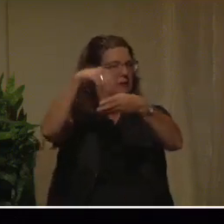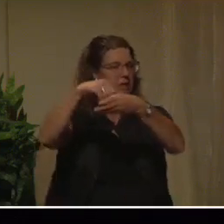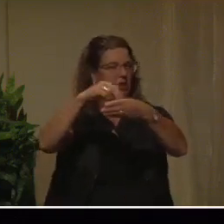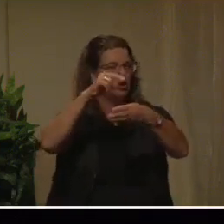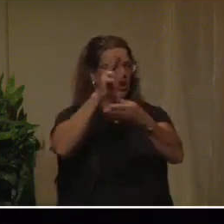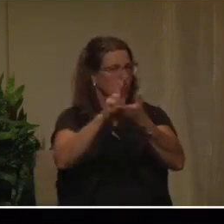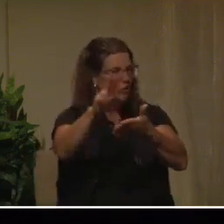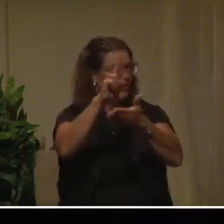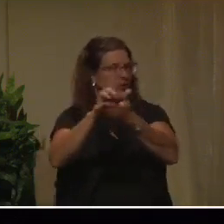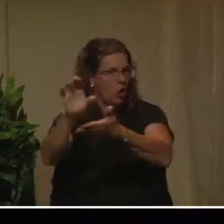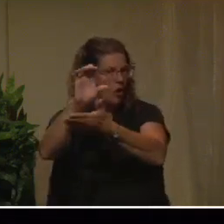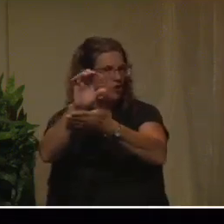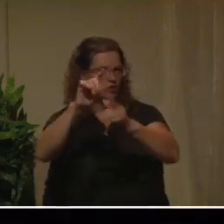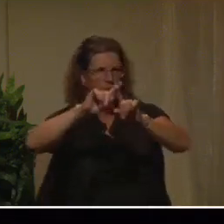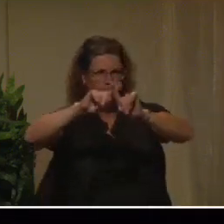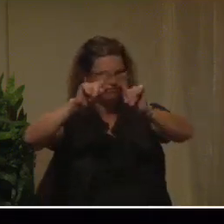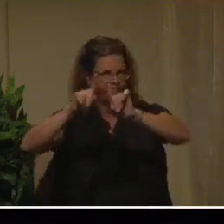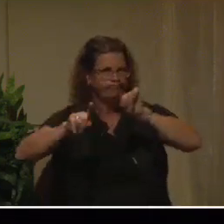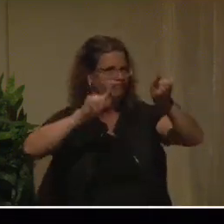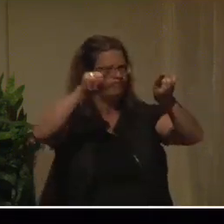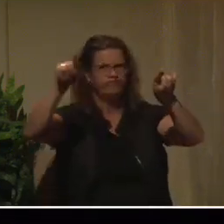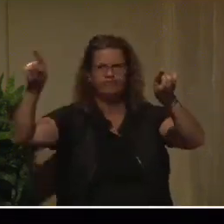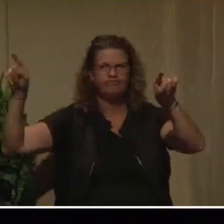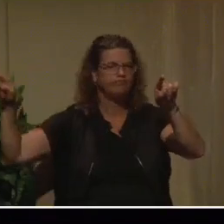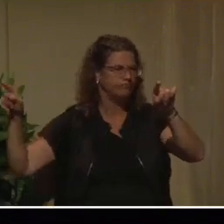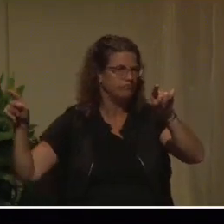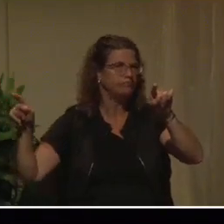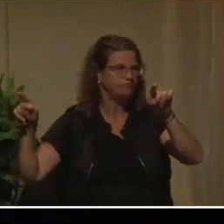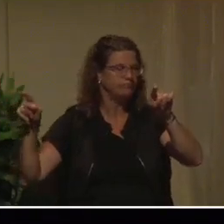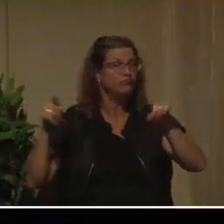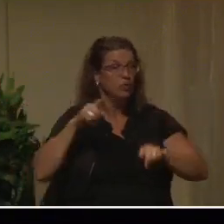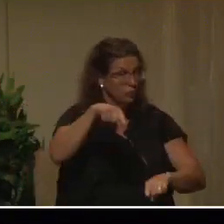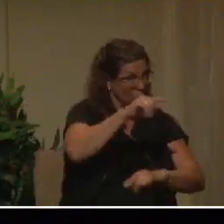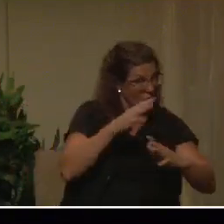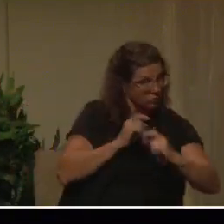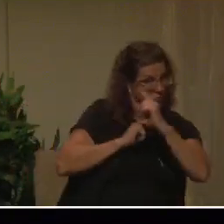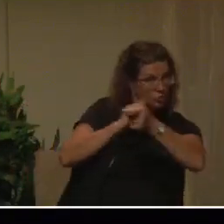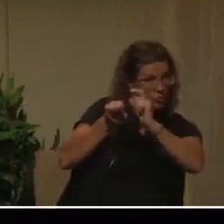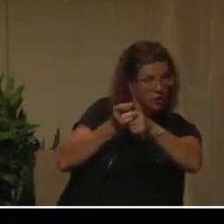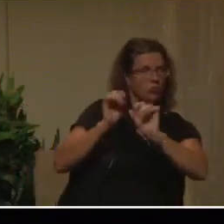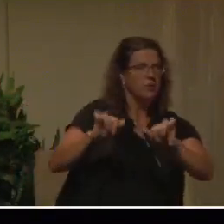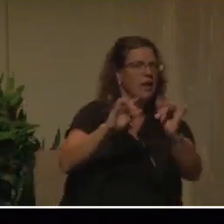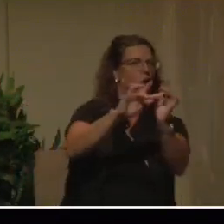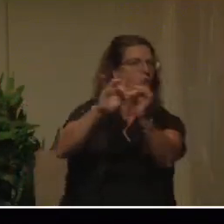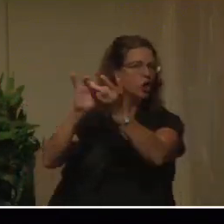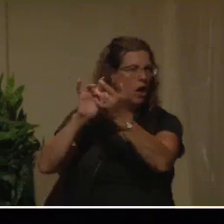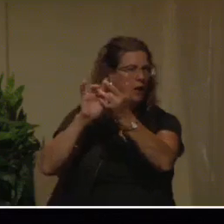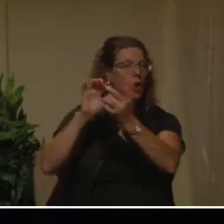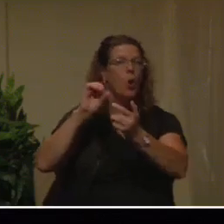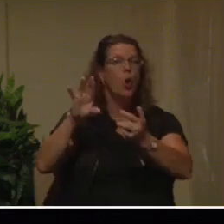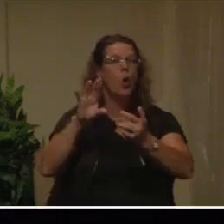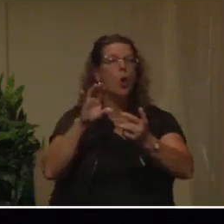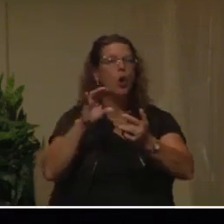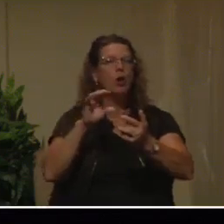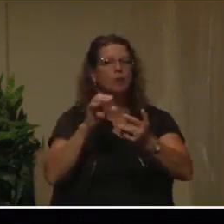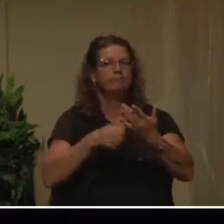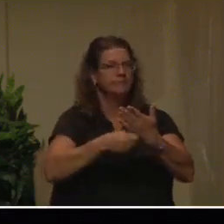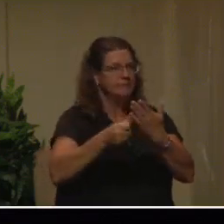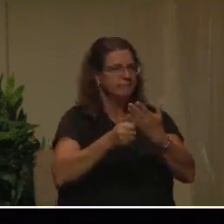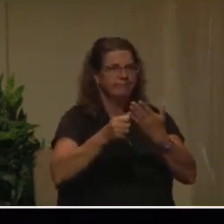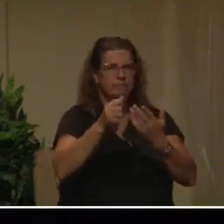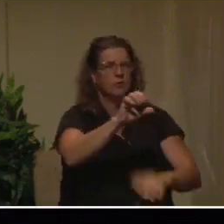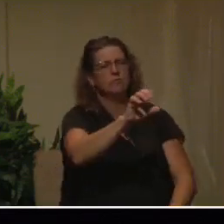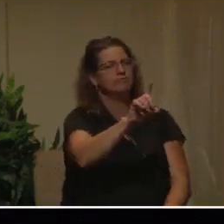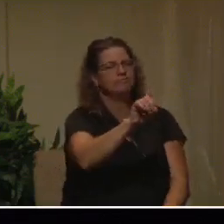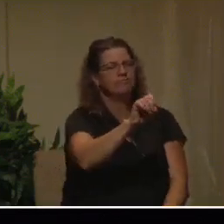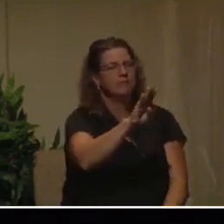and universities. And so you can go online to give your offerings, use the debit machine in the back, sign